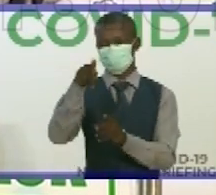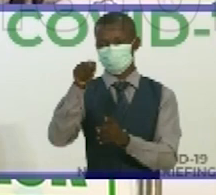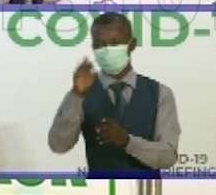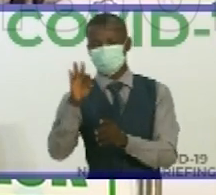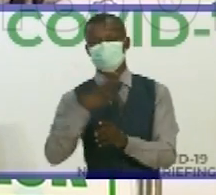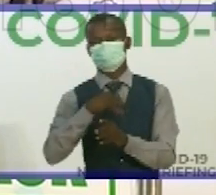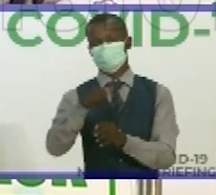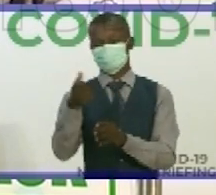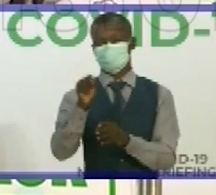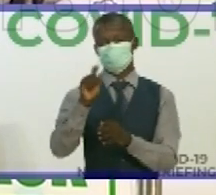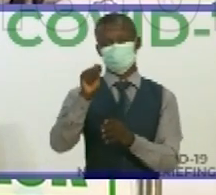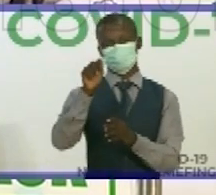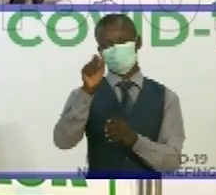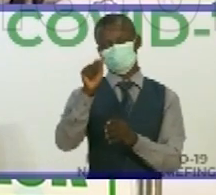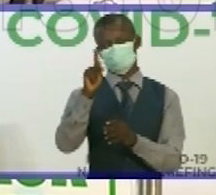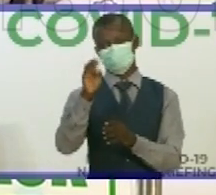stakeholders.